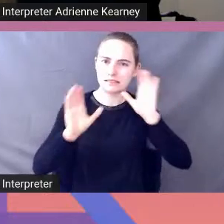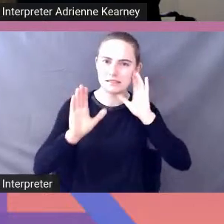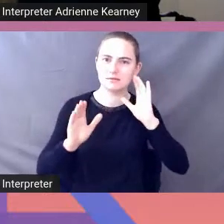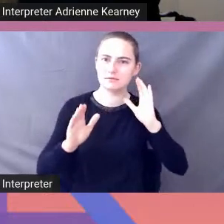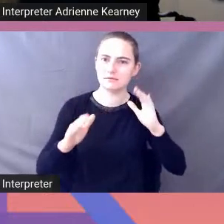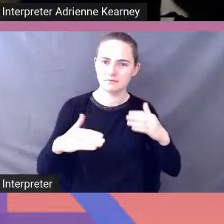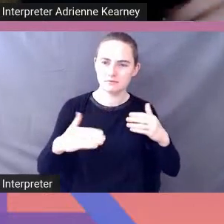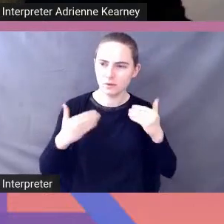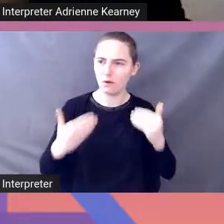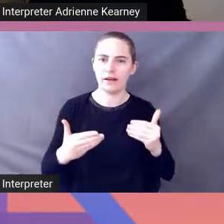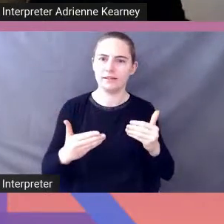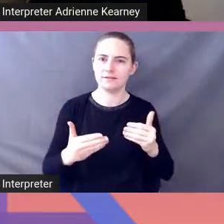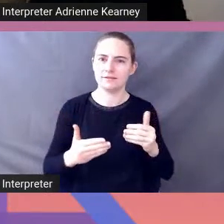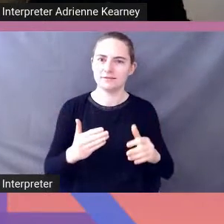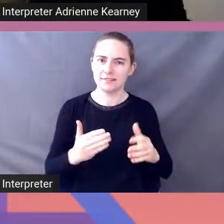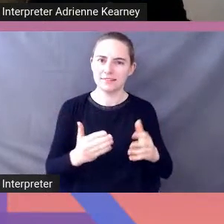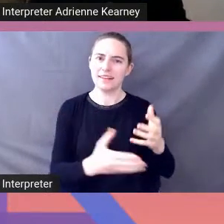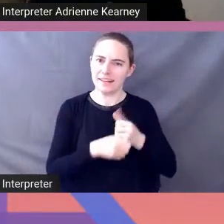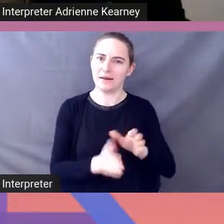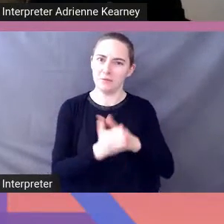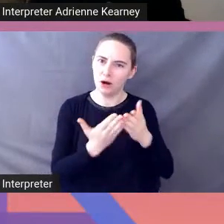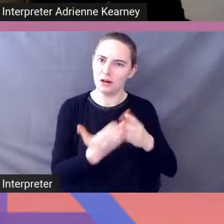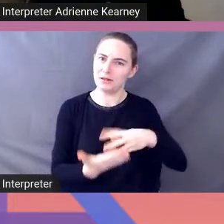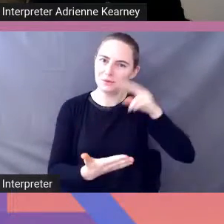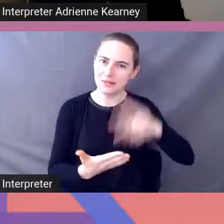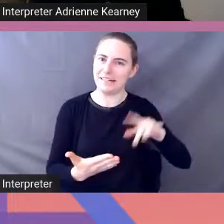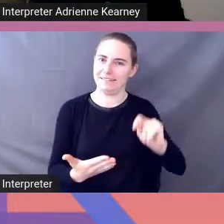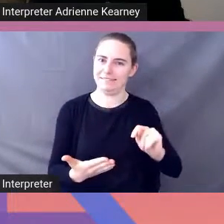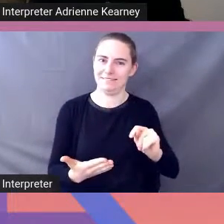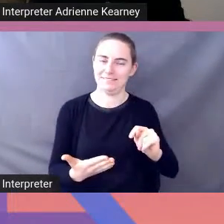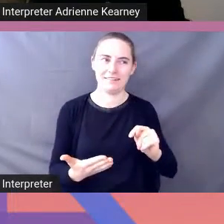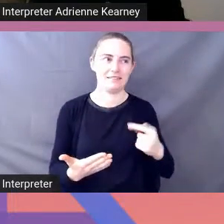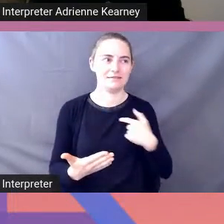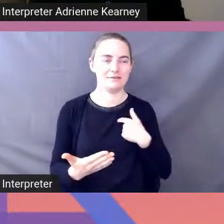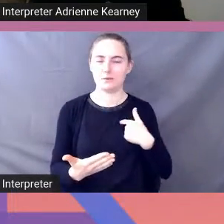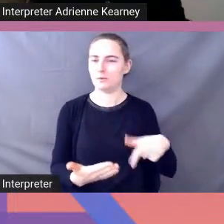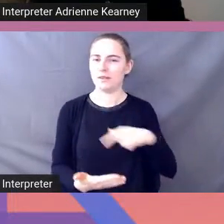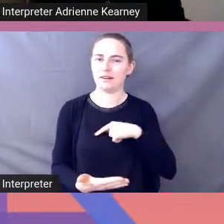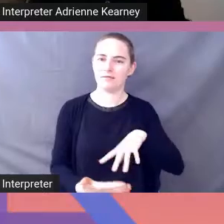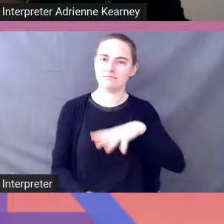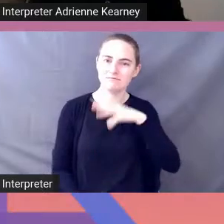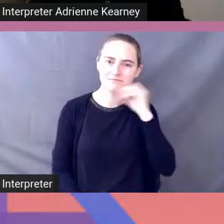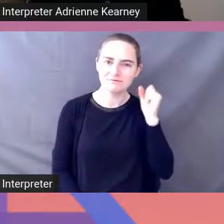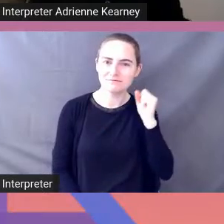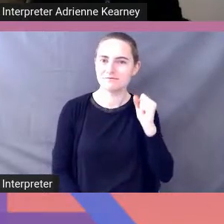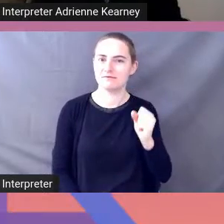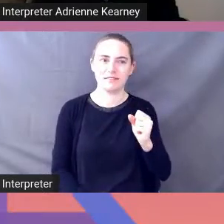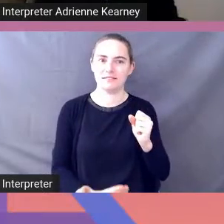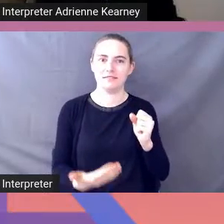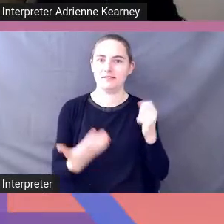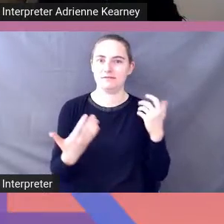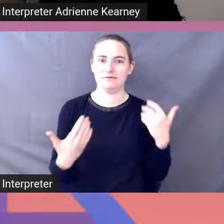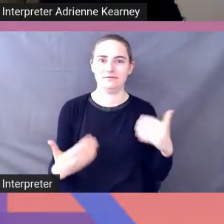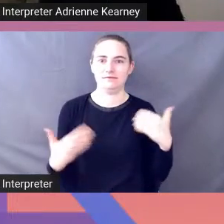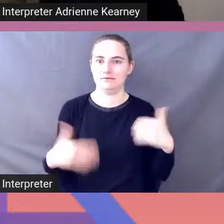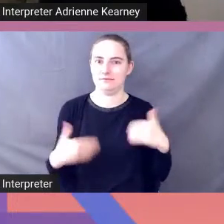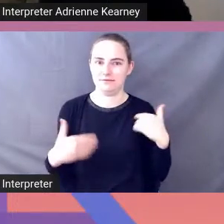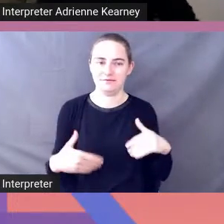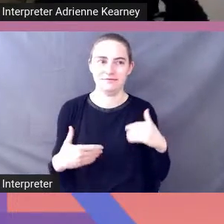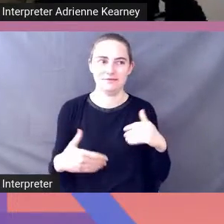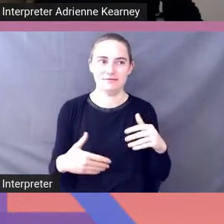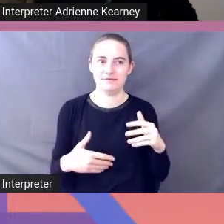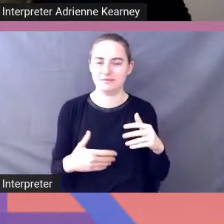I'm saying, about what you should know or you can figure out yourself, and I guess should be getting paid for it. I never really thought